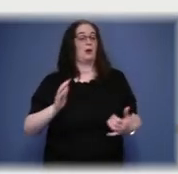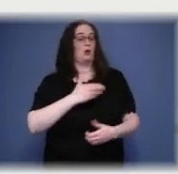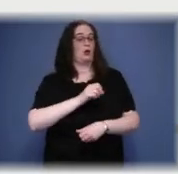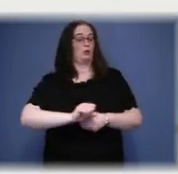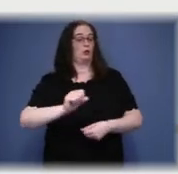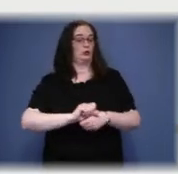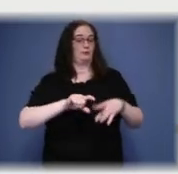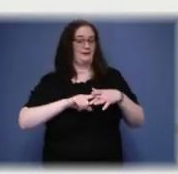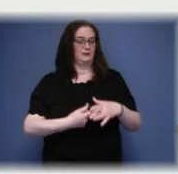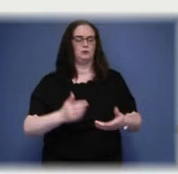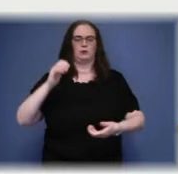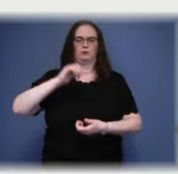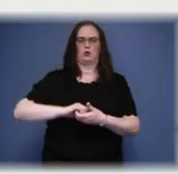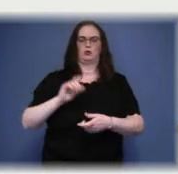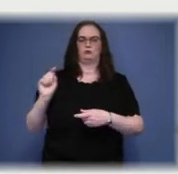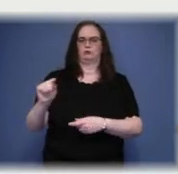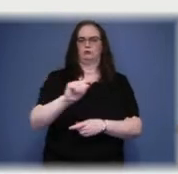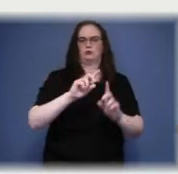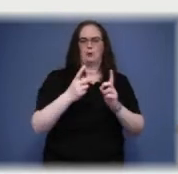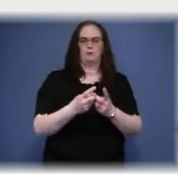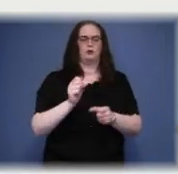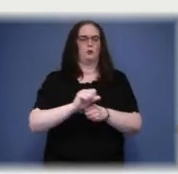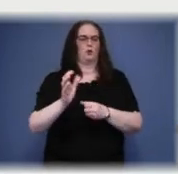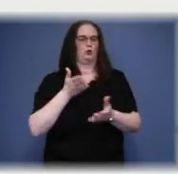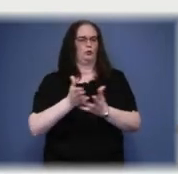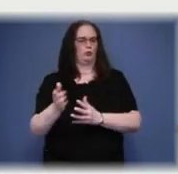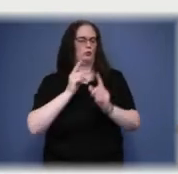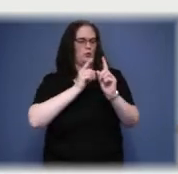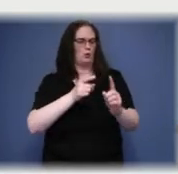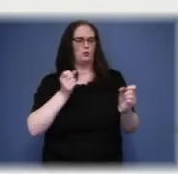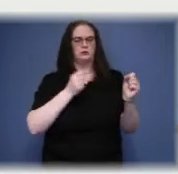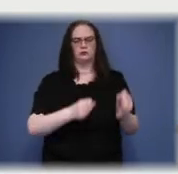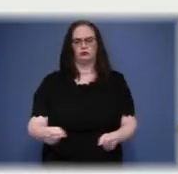we partner with departments and work through the goals and strategies